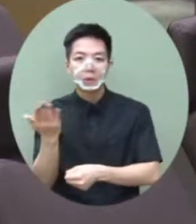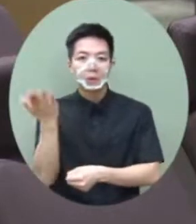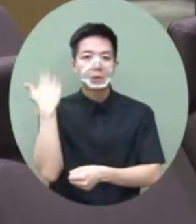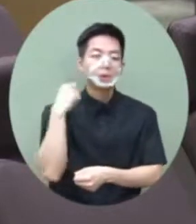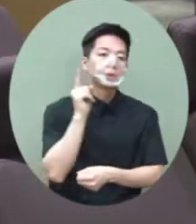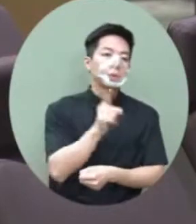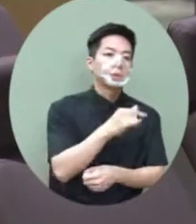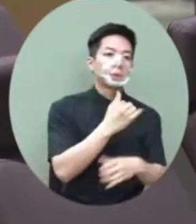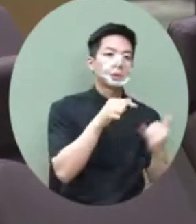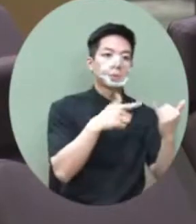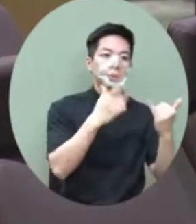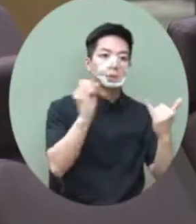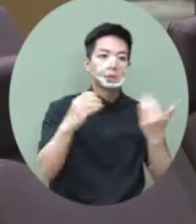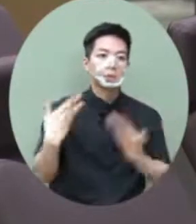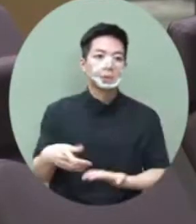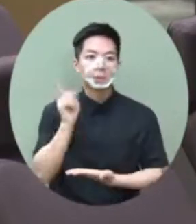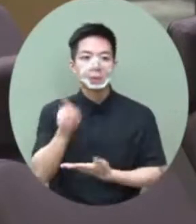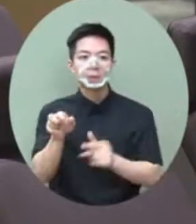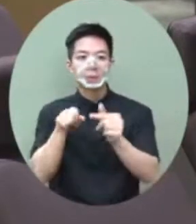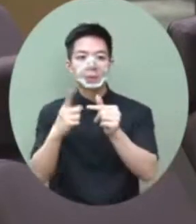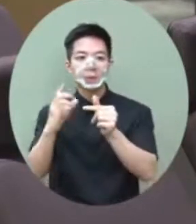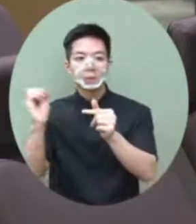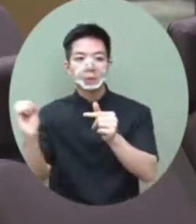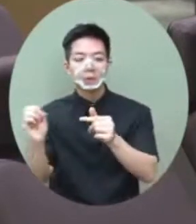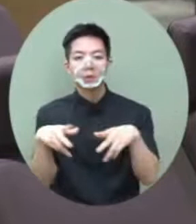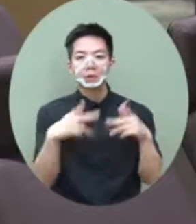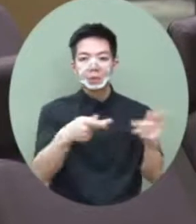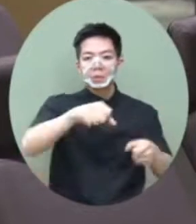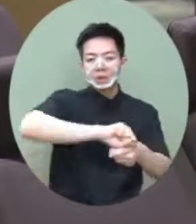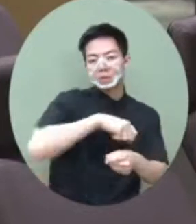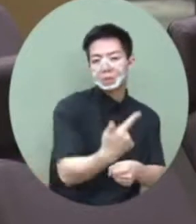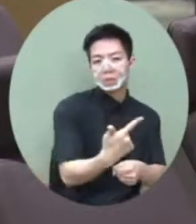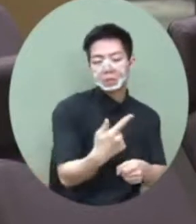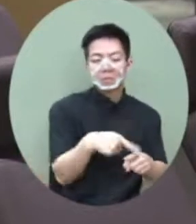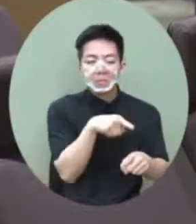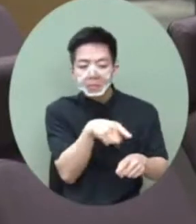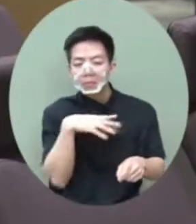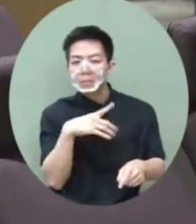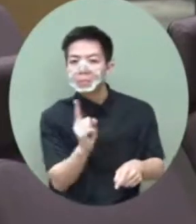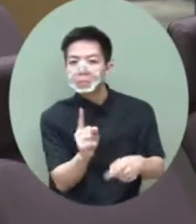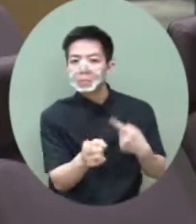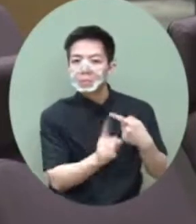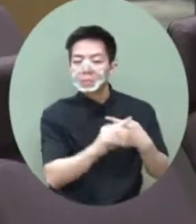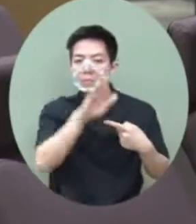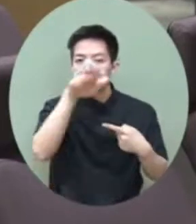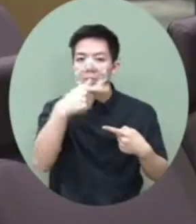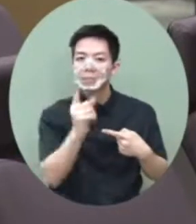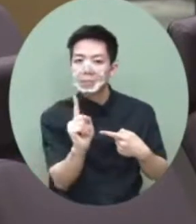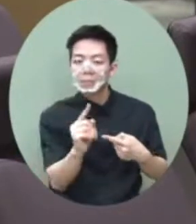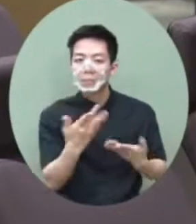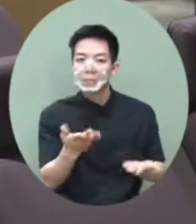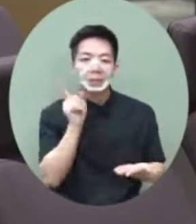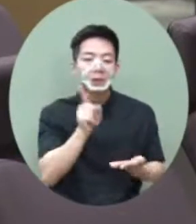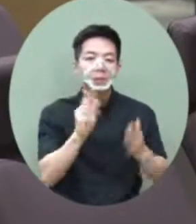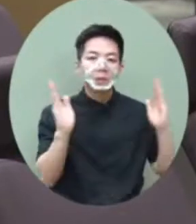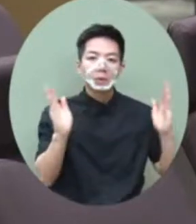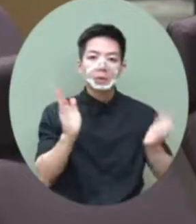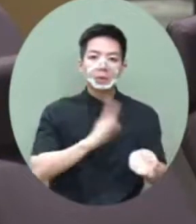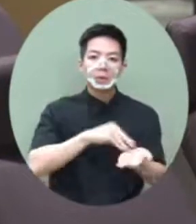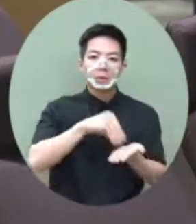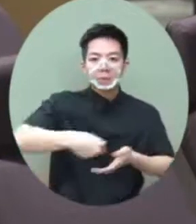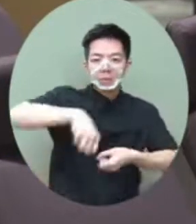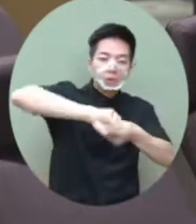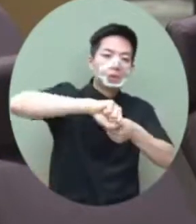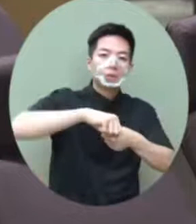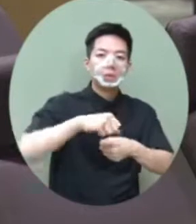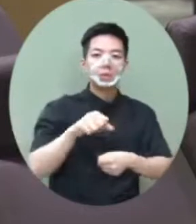Well, starting from last week, for Tunwen, it has risen from 6.8% to 10.1%. What happened?